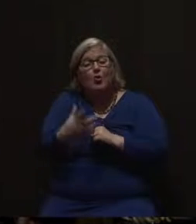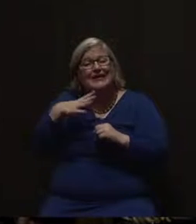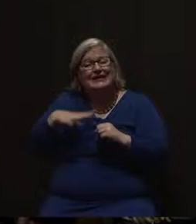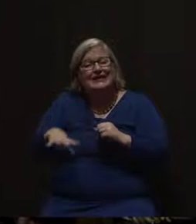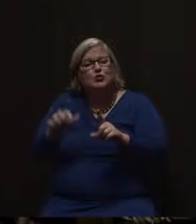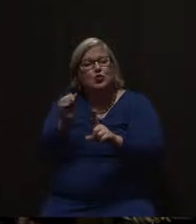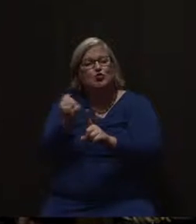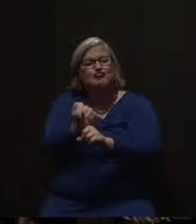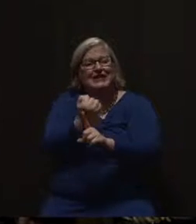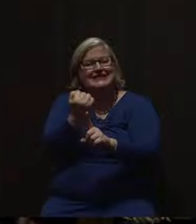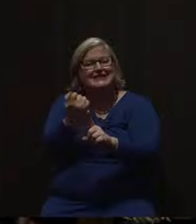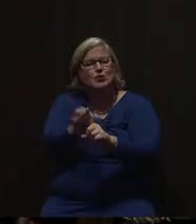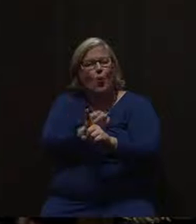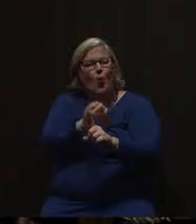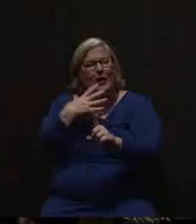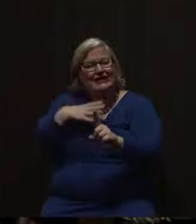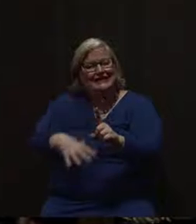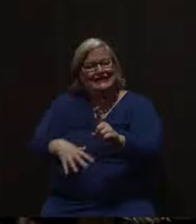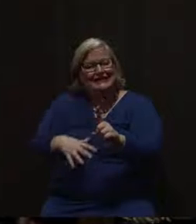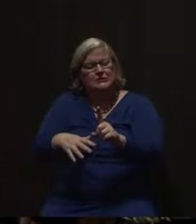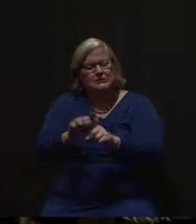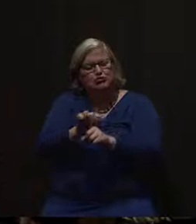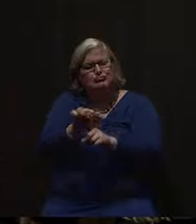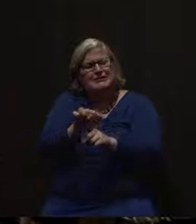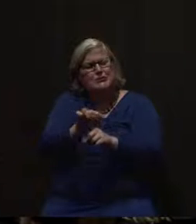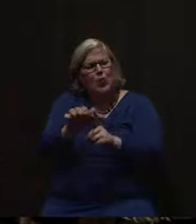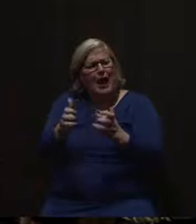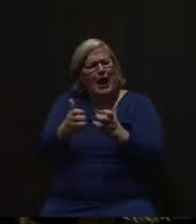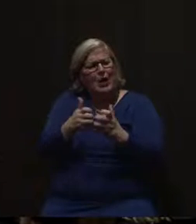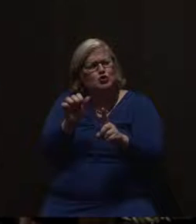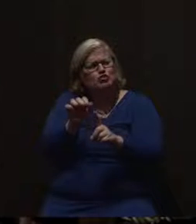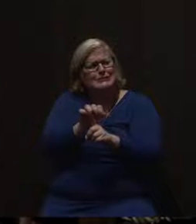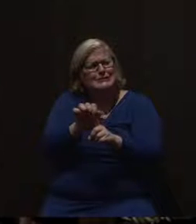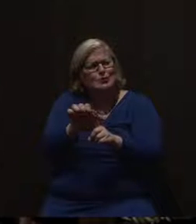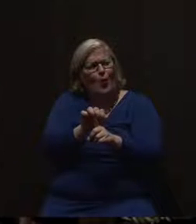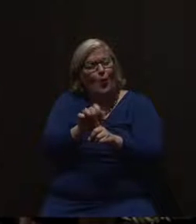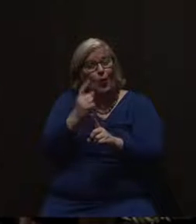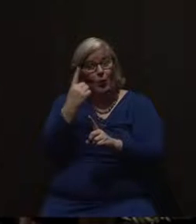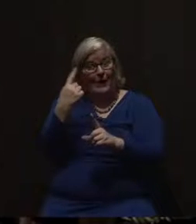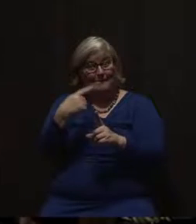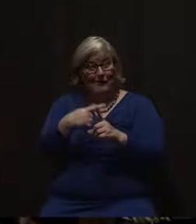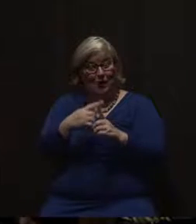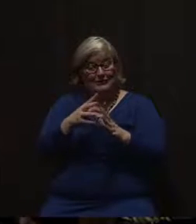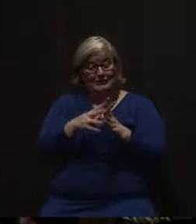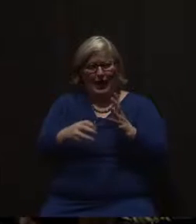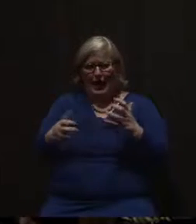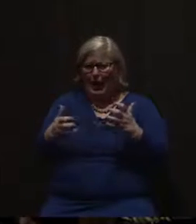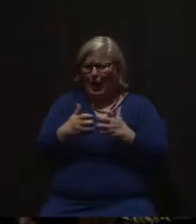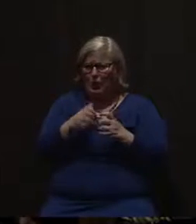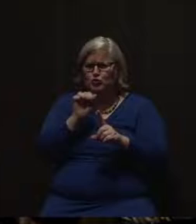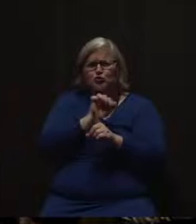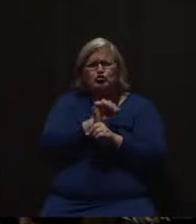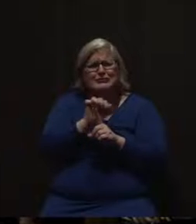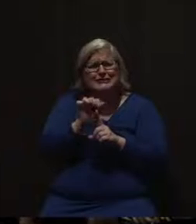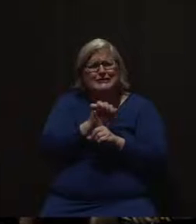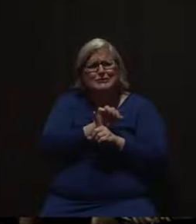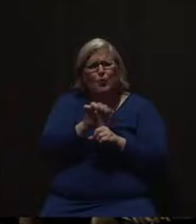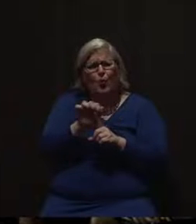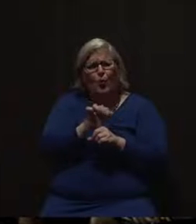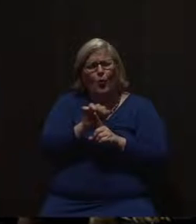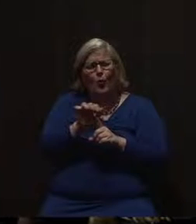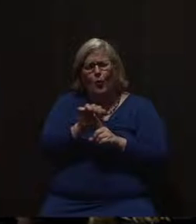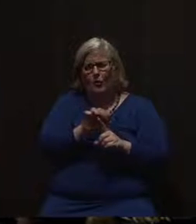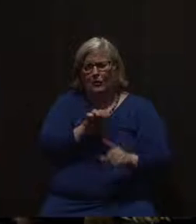restoration. And one example, one positive example, so how can we do that? That she gives